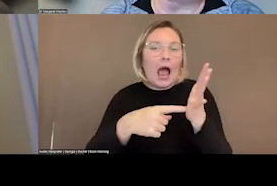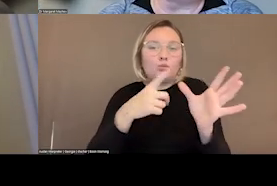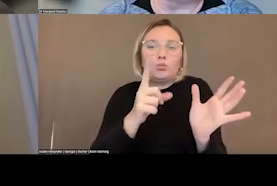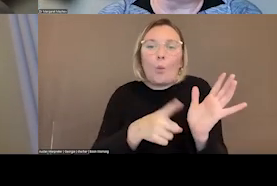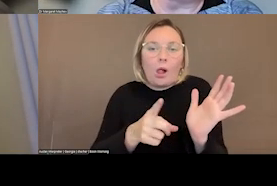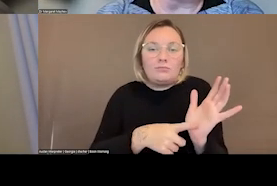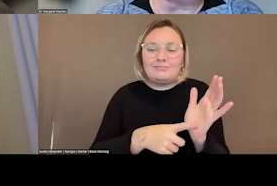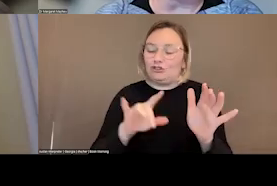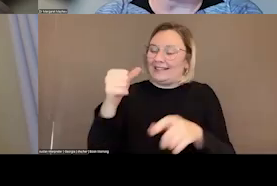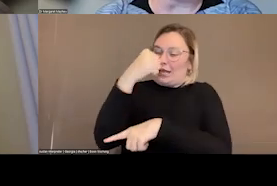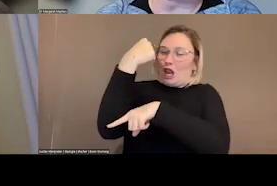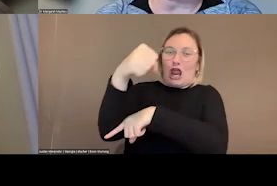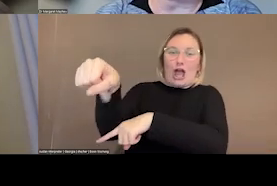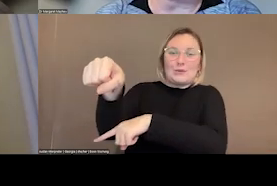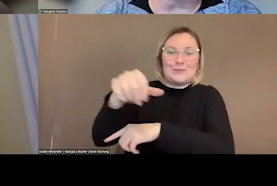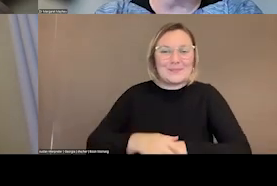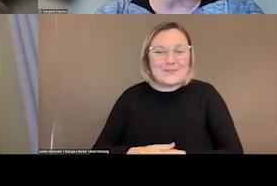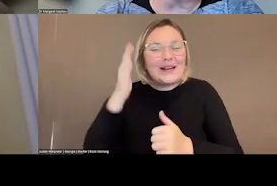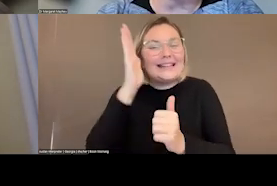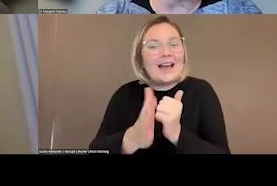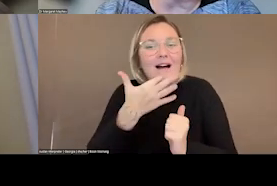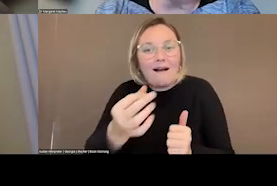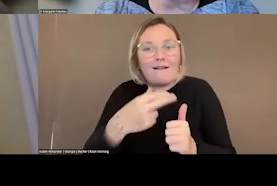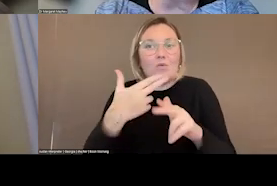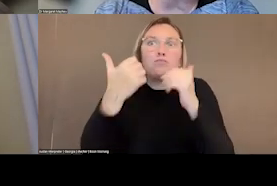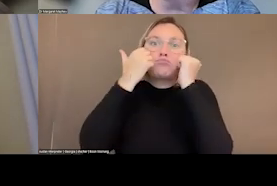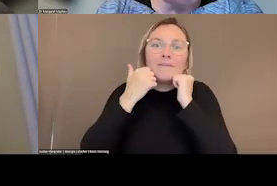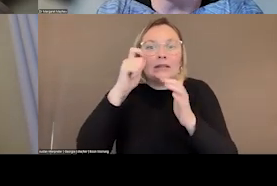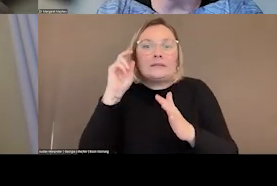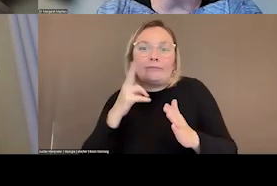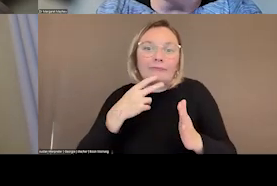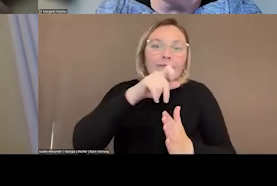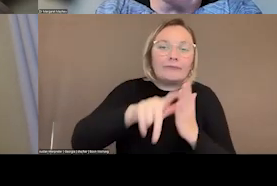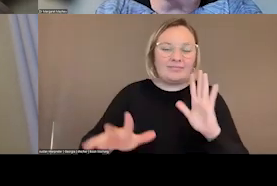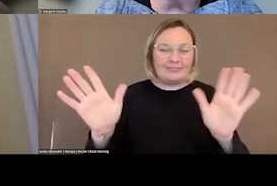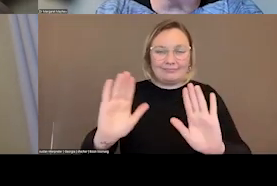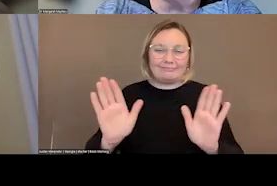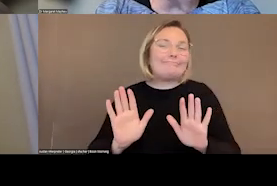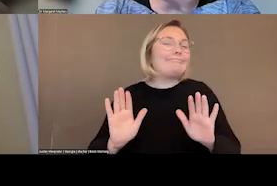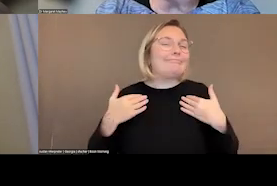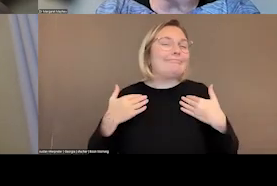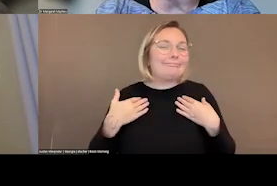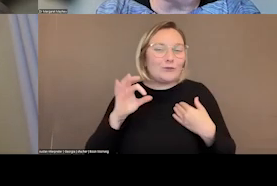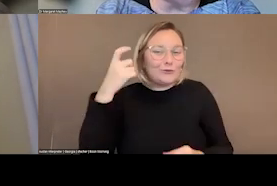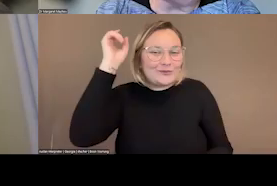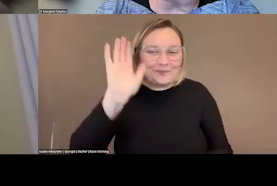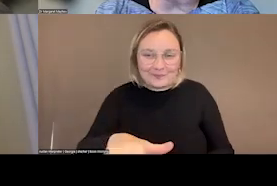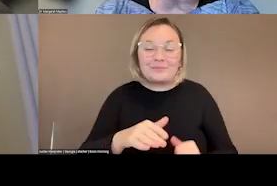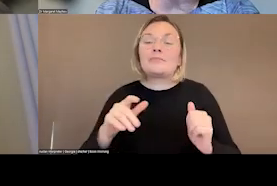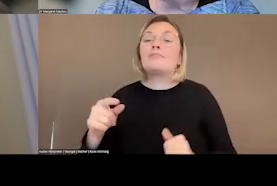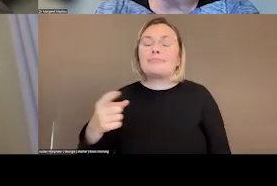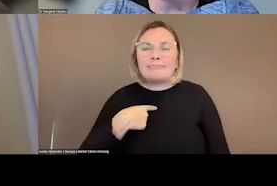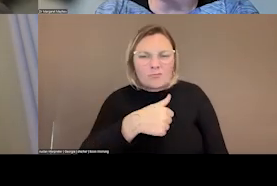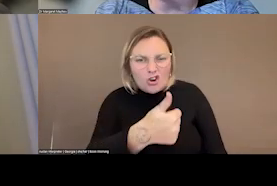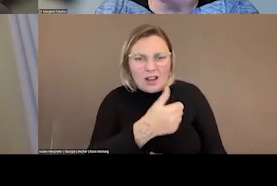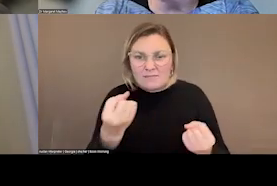Just no. Okay, We don't require that. Yeah. that's fantastic. And I don't have